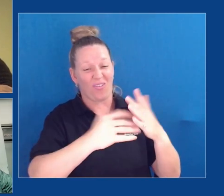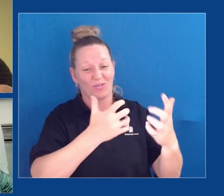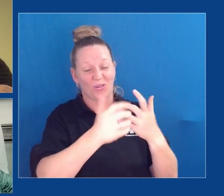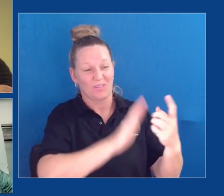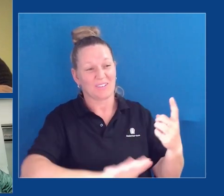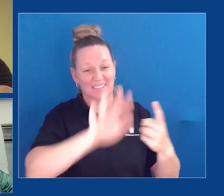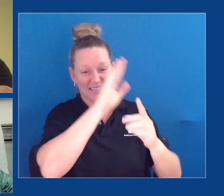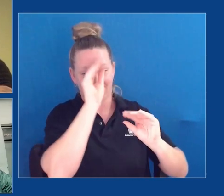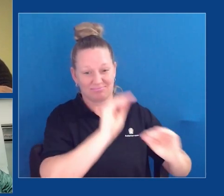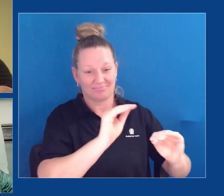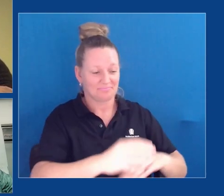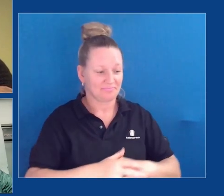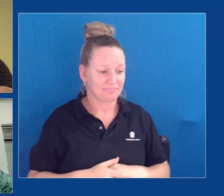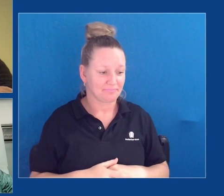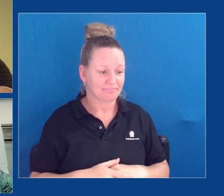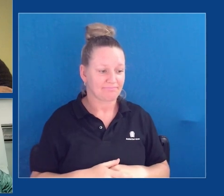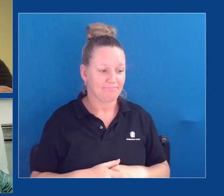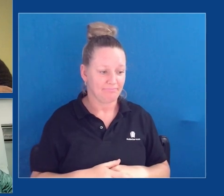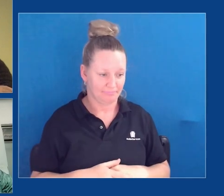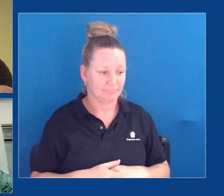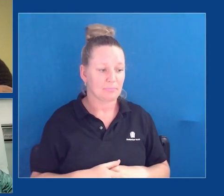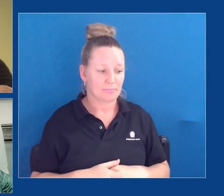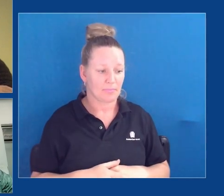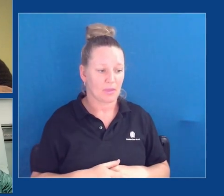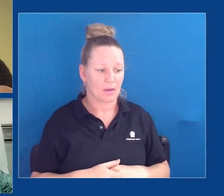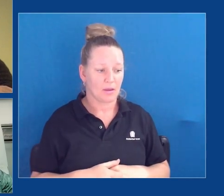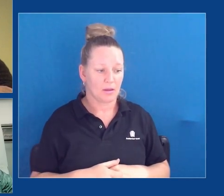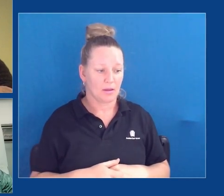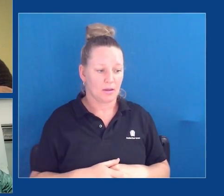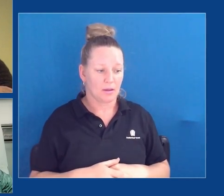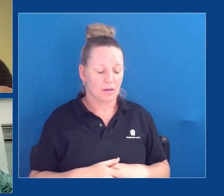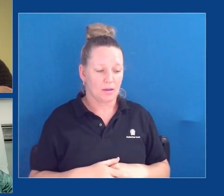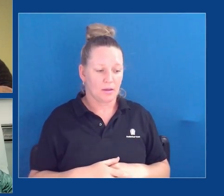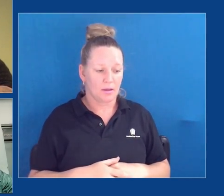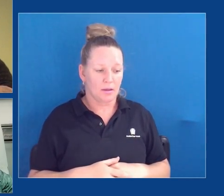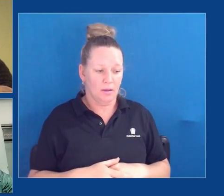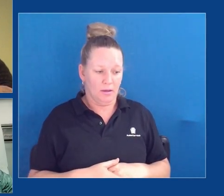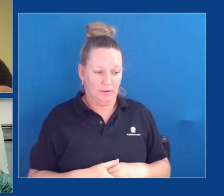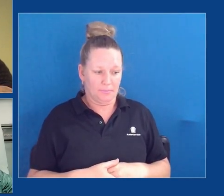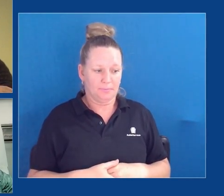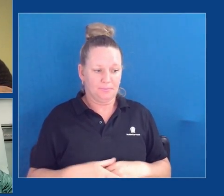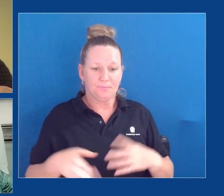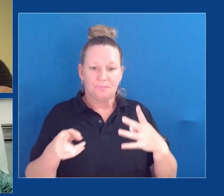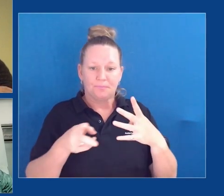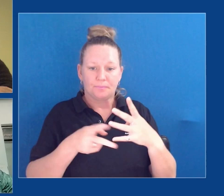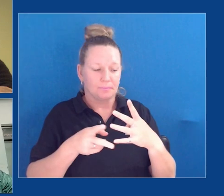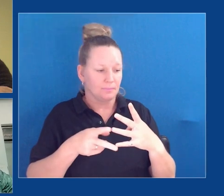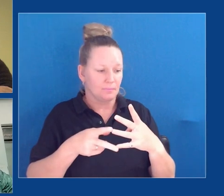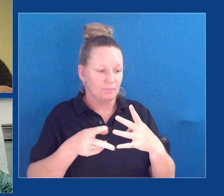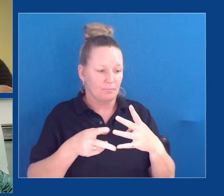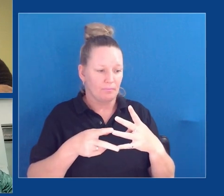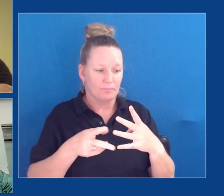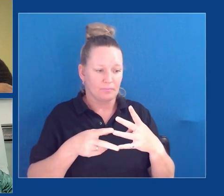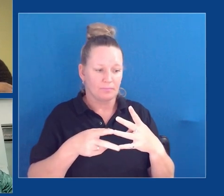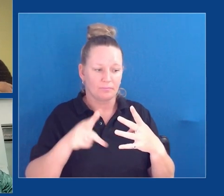Our two final presenters, one is pre-recorded and I'll